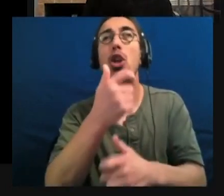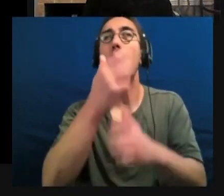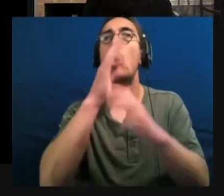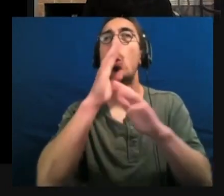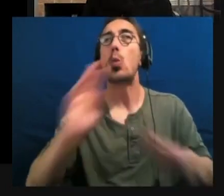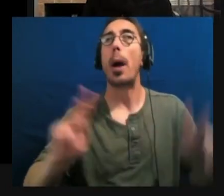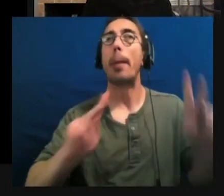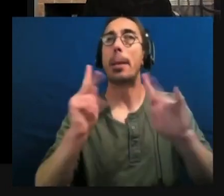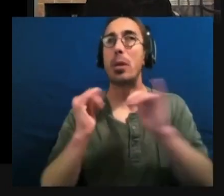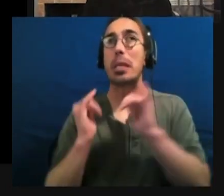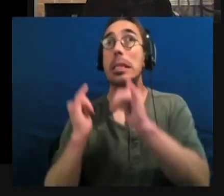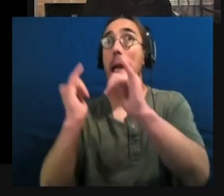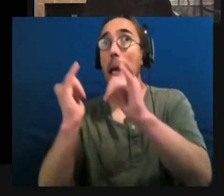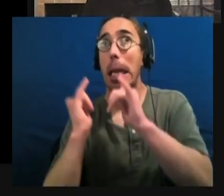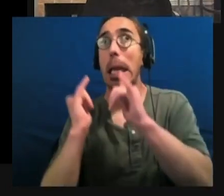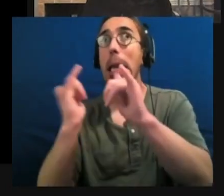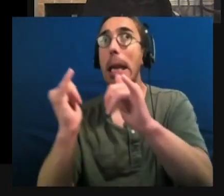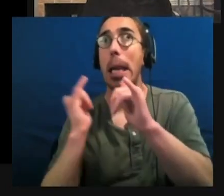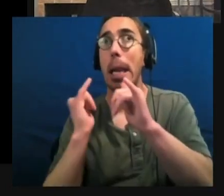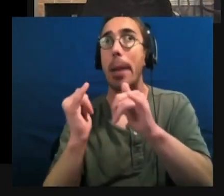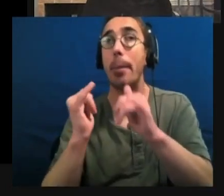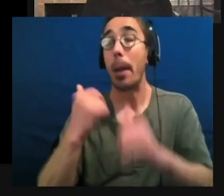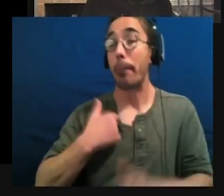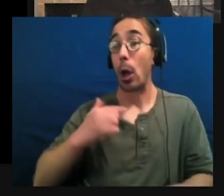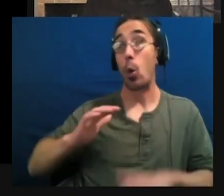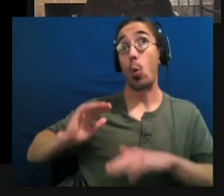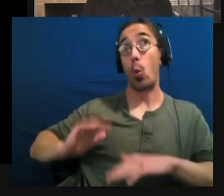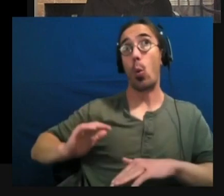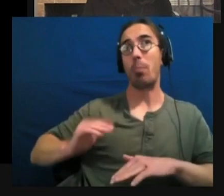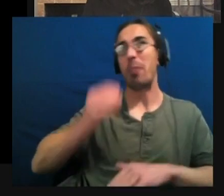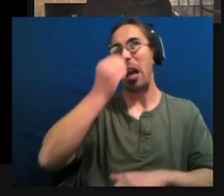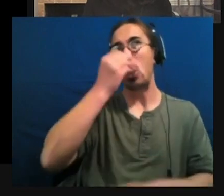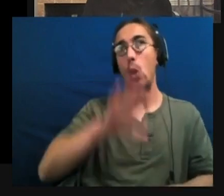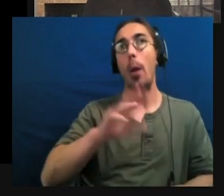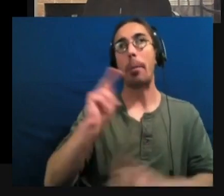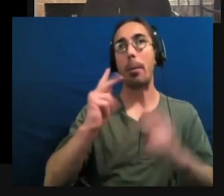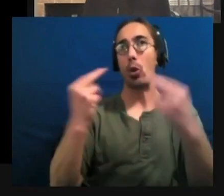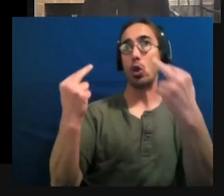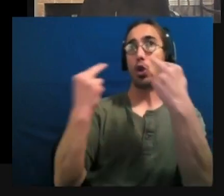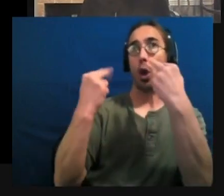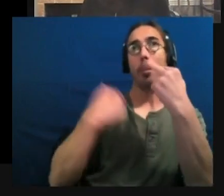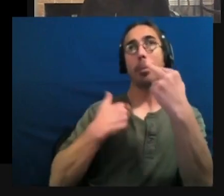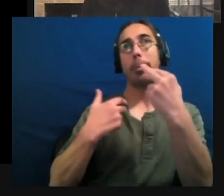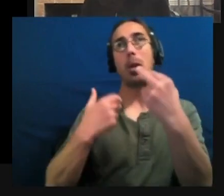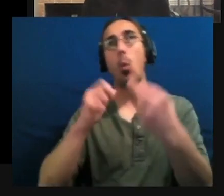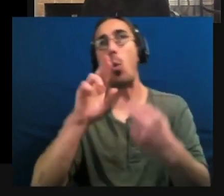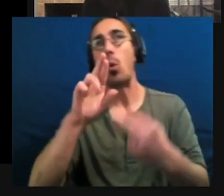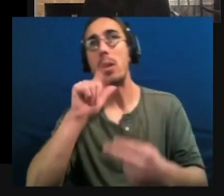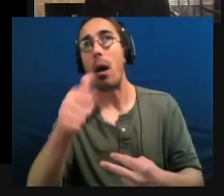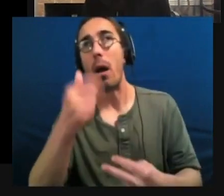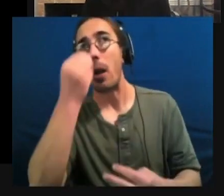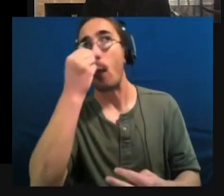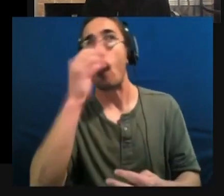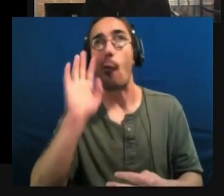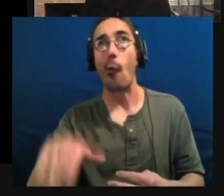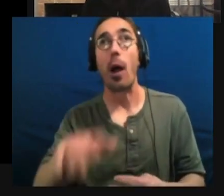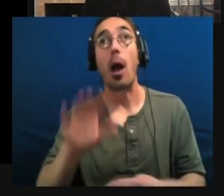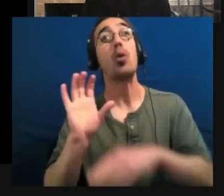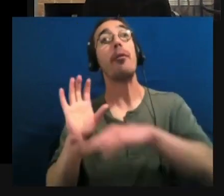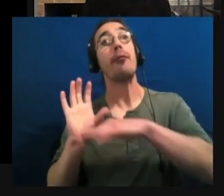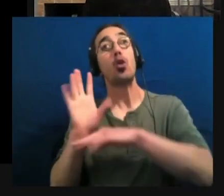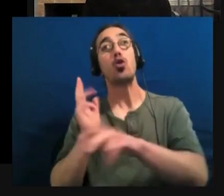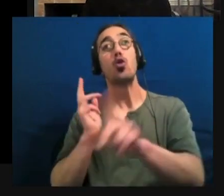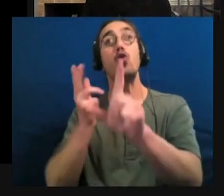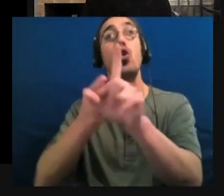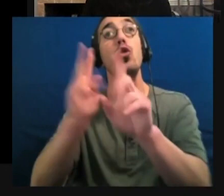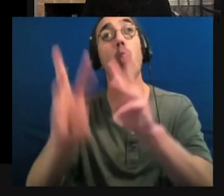me. When I was little, I don't think I cared if people saw me or not. I was forced into their world only to realize the value